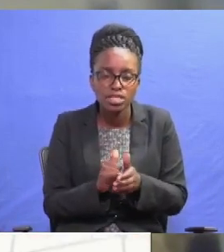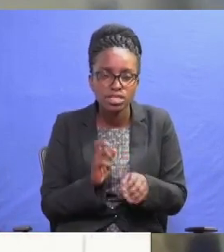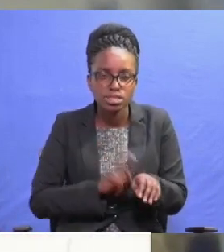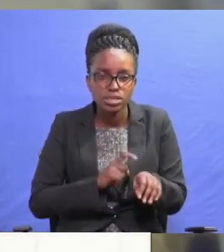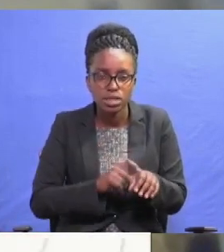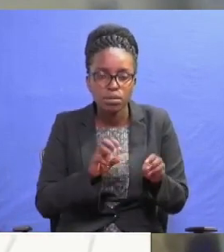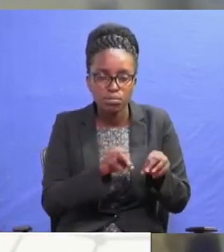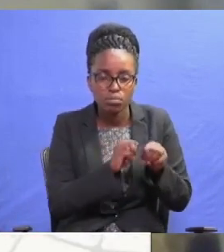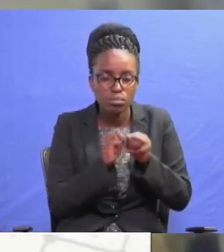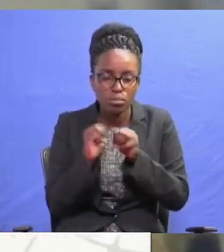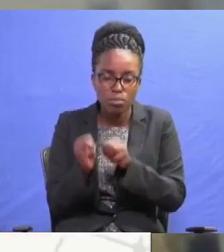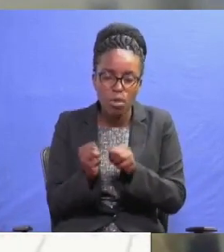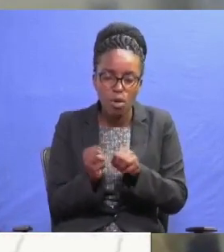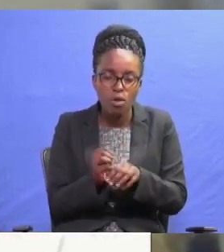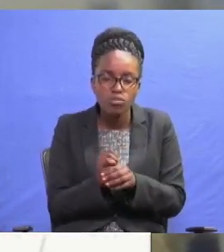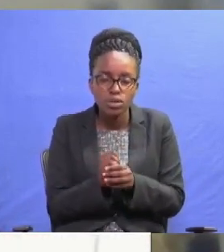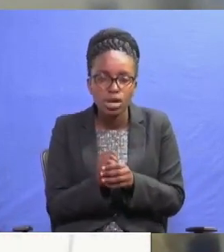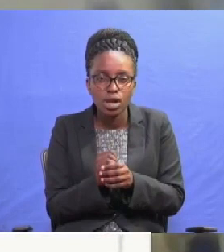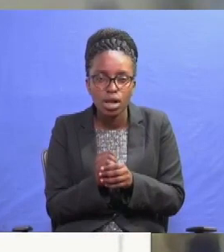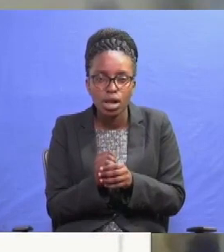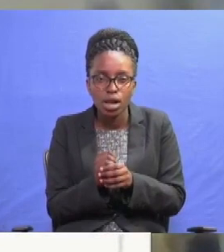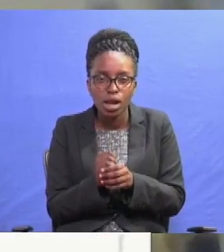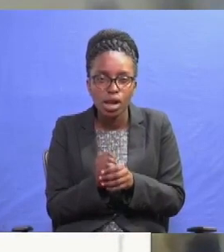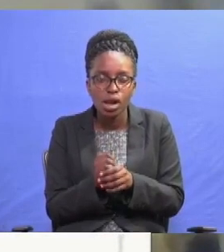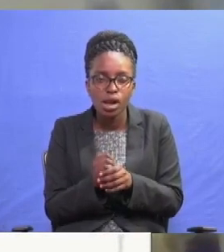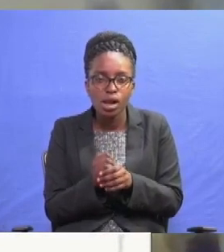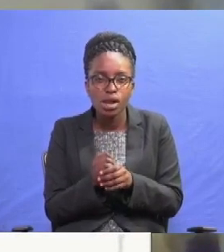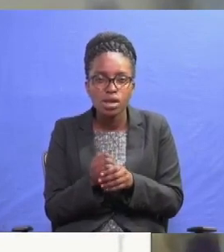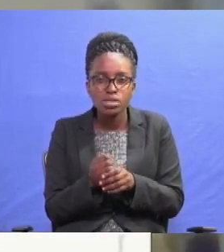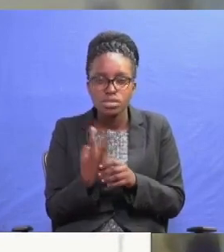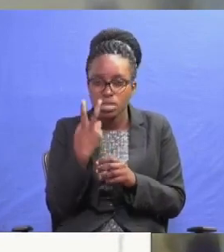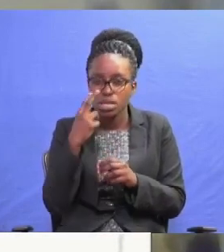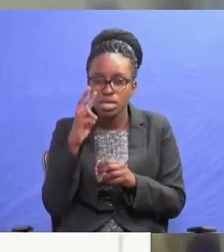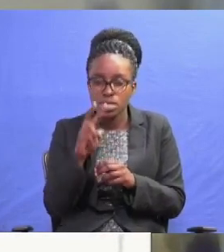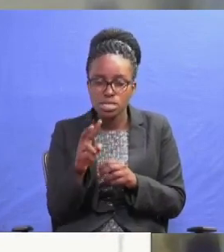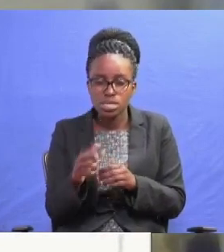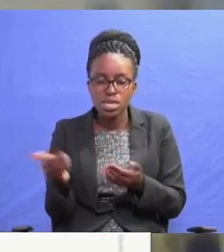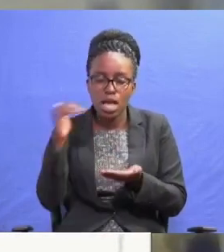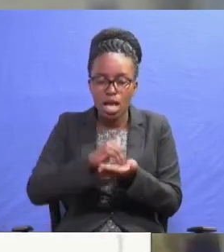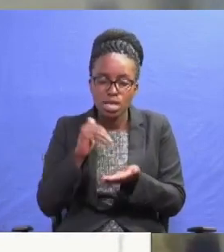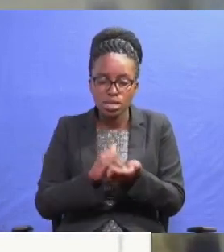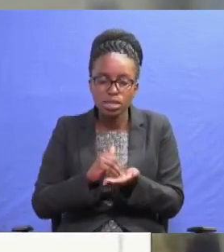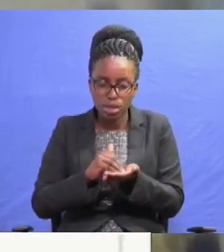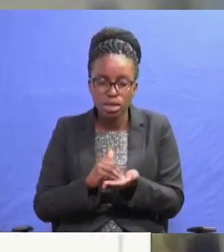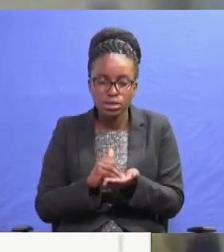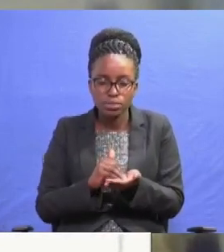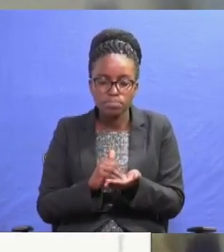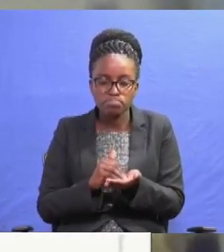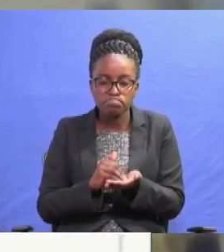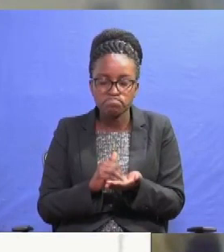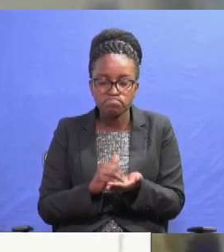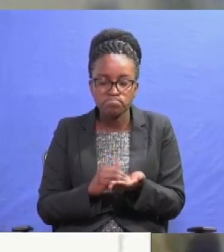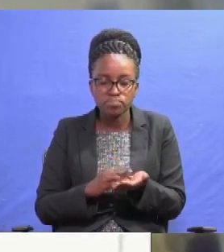pathway. We are likely to experience this again. Remember, I've said before that the Rift Valley lakes